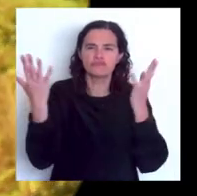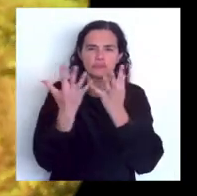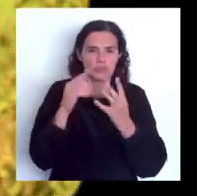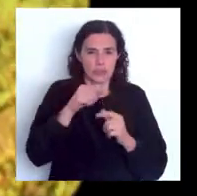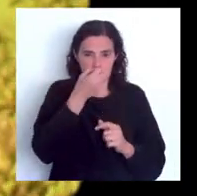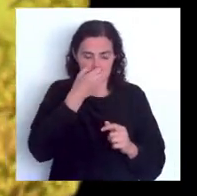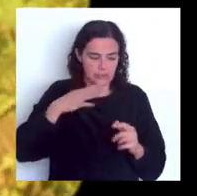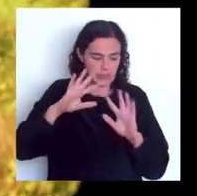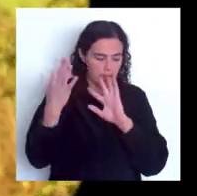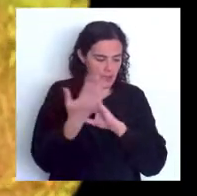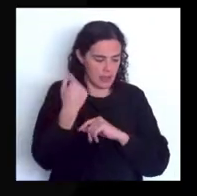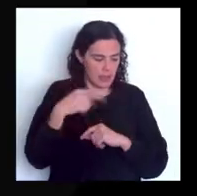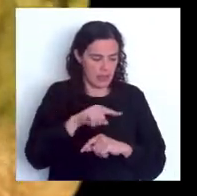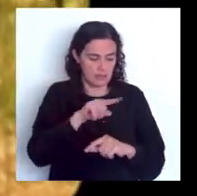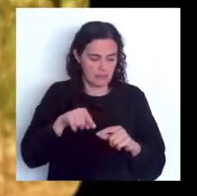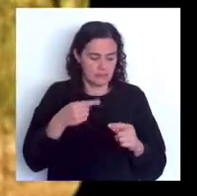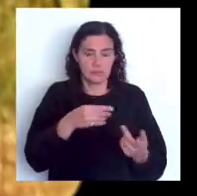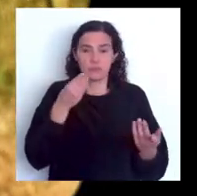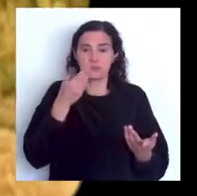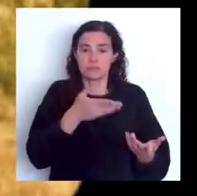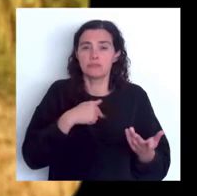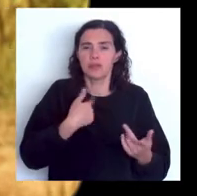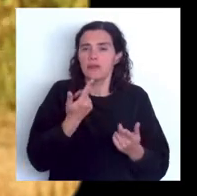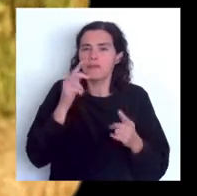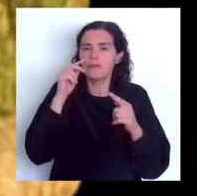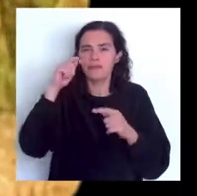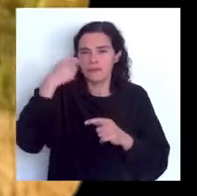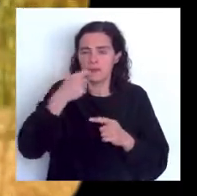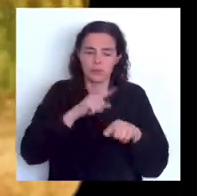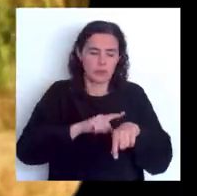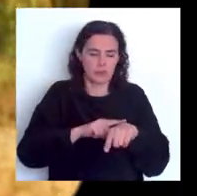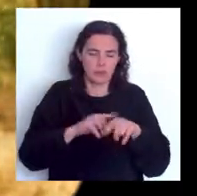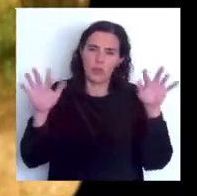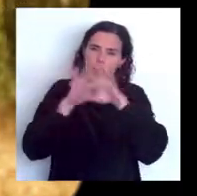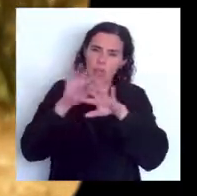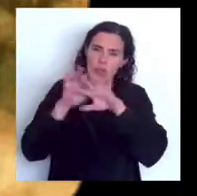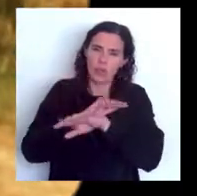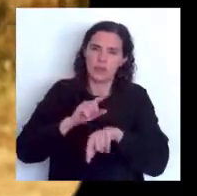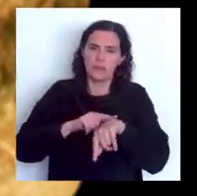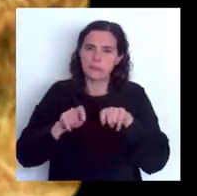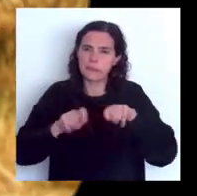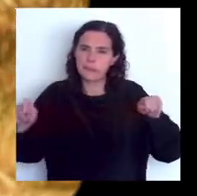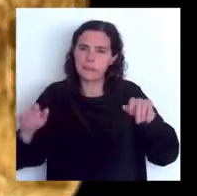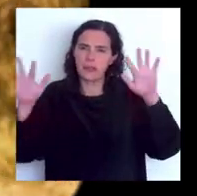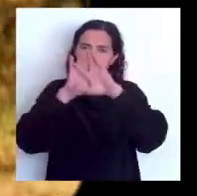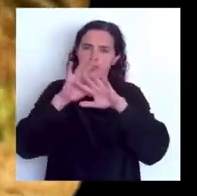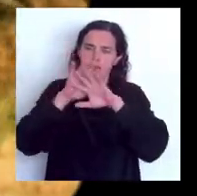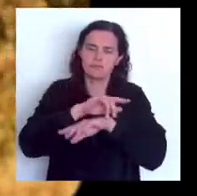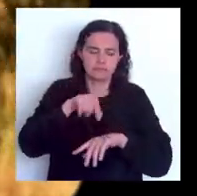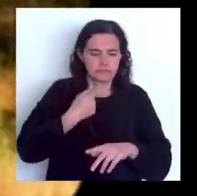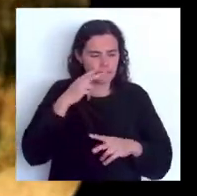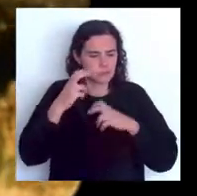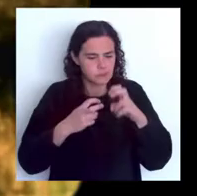nature around the pendulum. In all the film, the distortion of time, the temporal distortion,